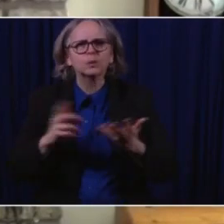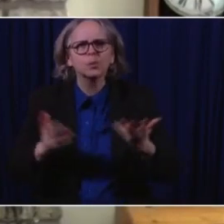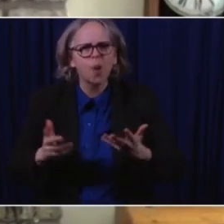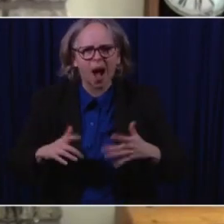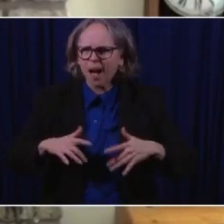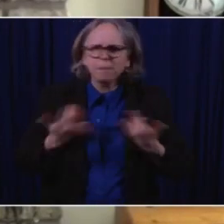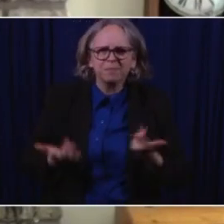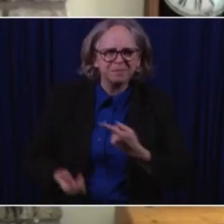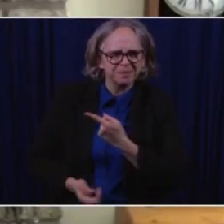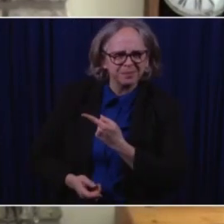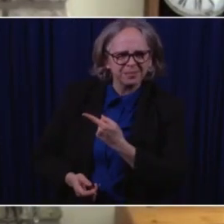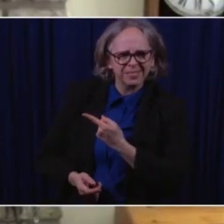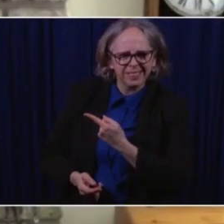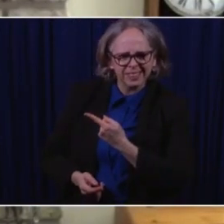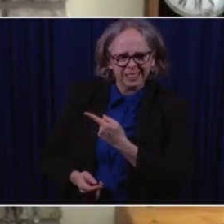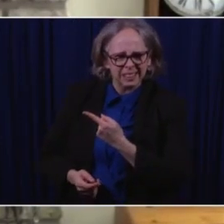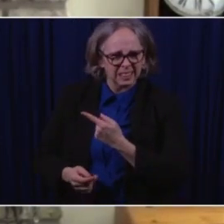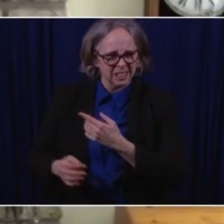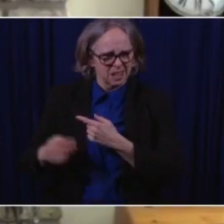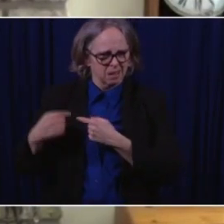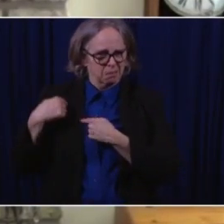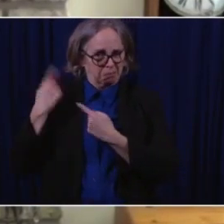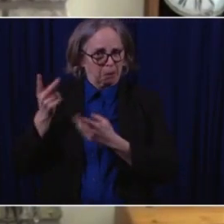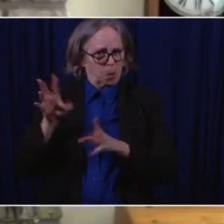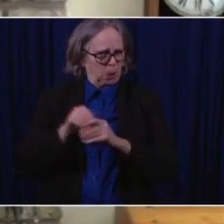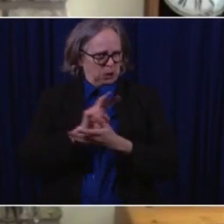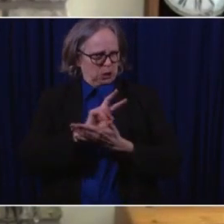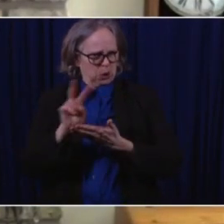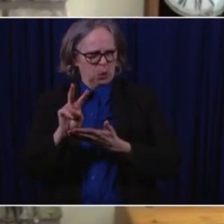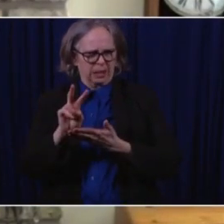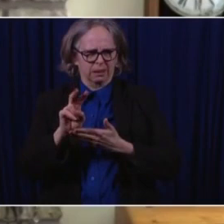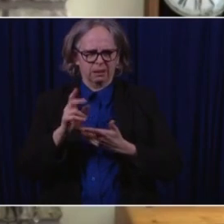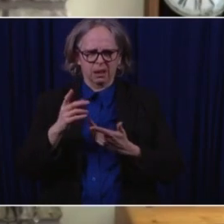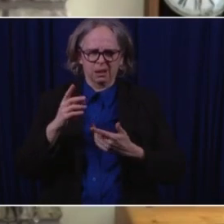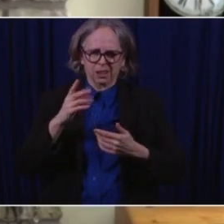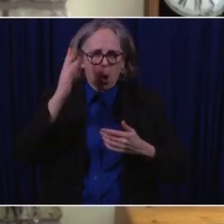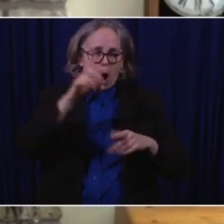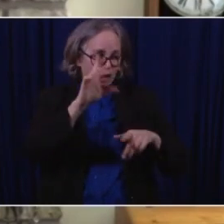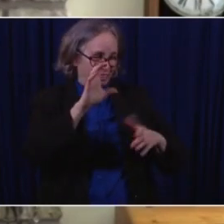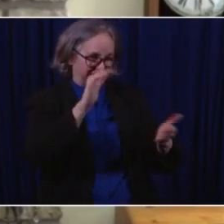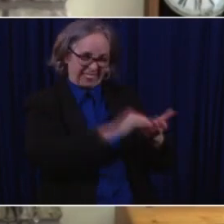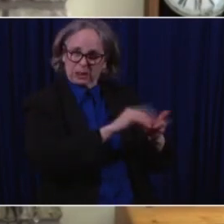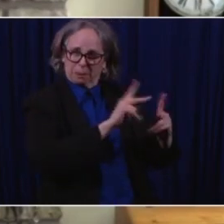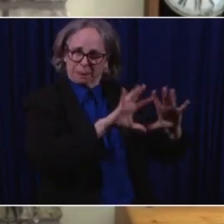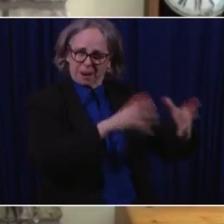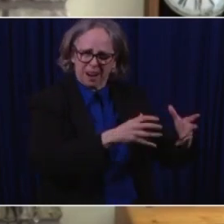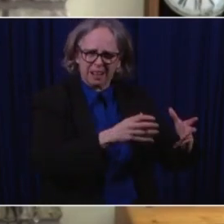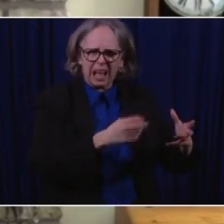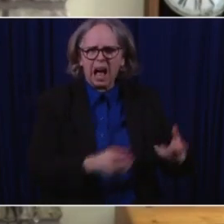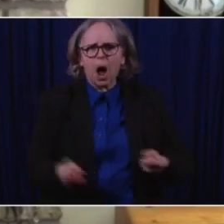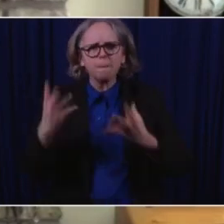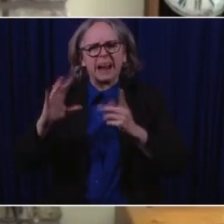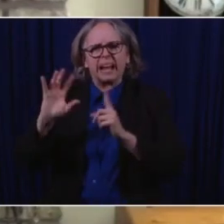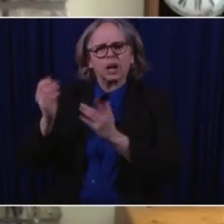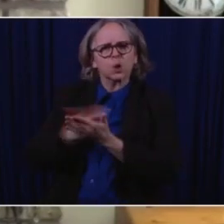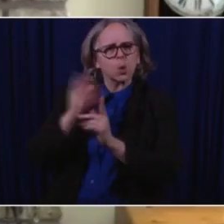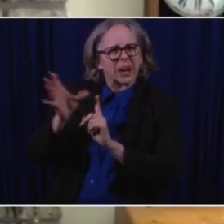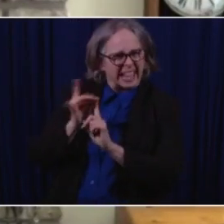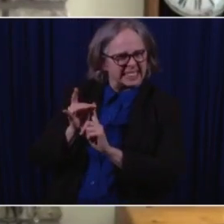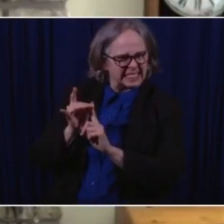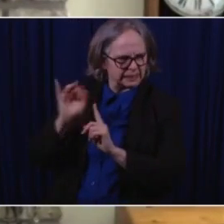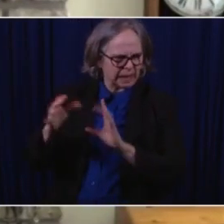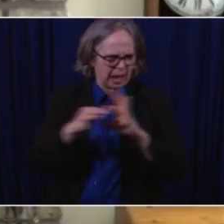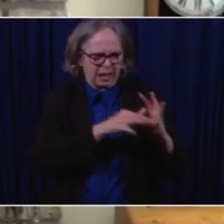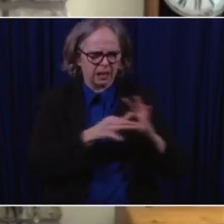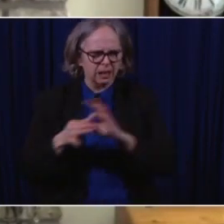this is by the last 2 weeks, how many cases they've had per 100,000 population. Something interesting occurred this